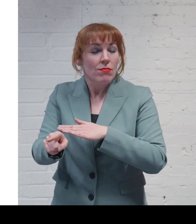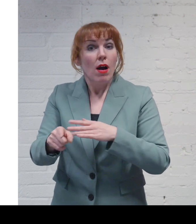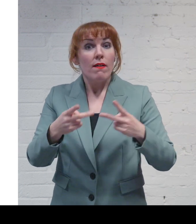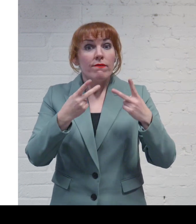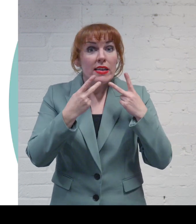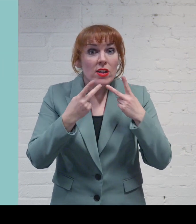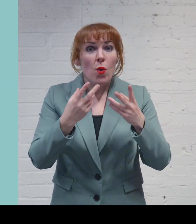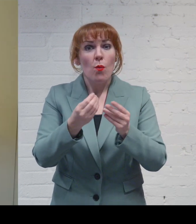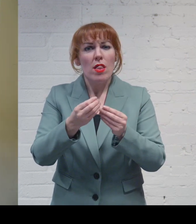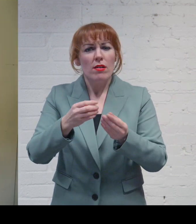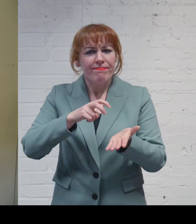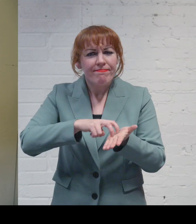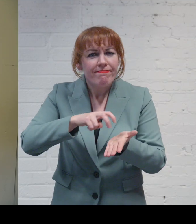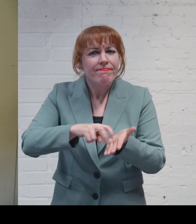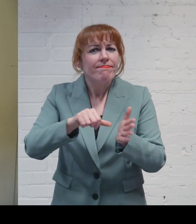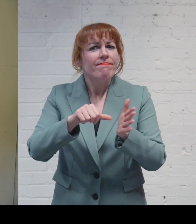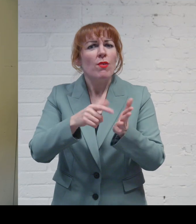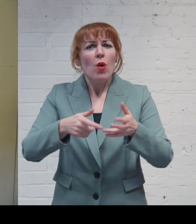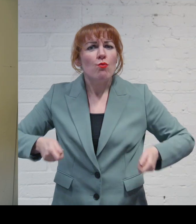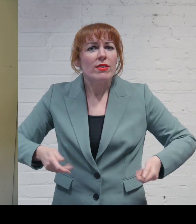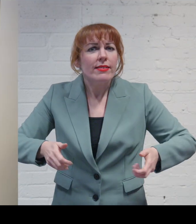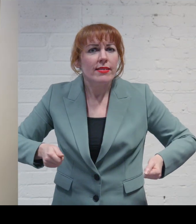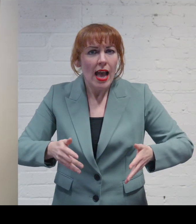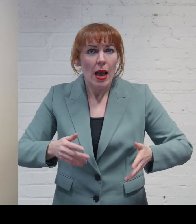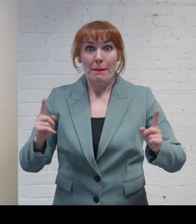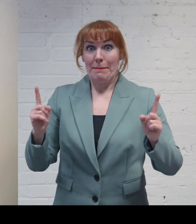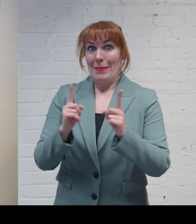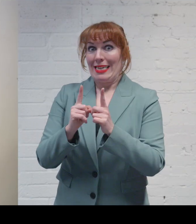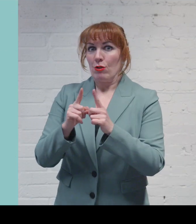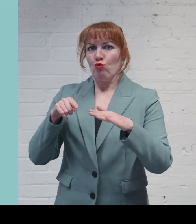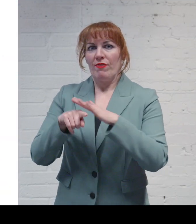be directed to the refuge points and the evacuation chairs.